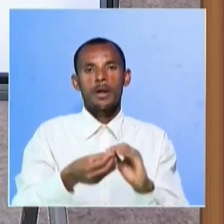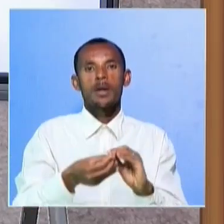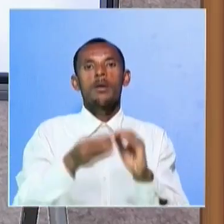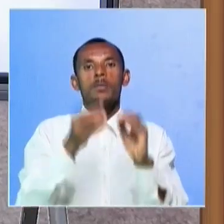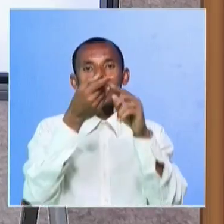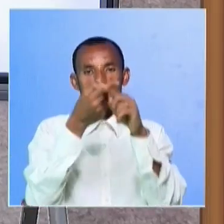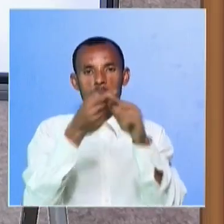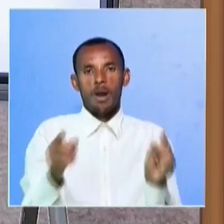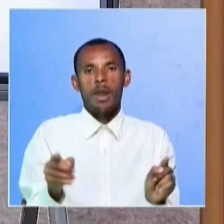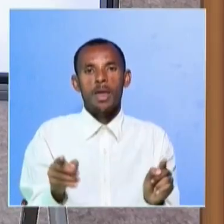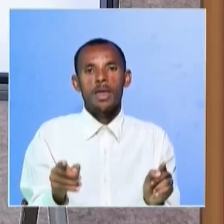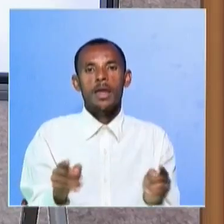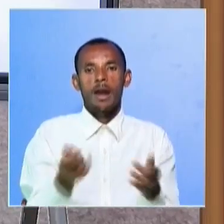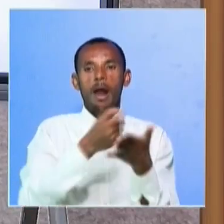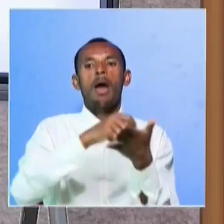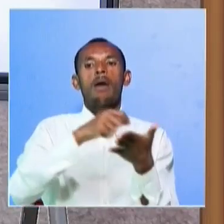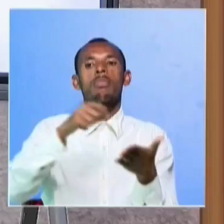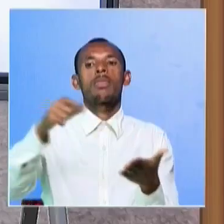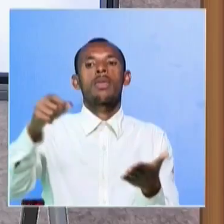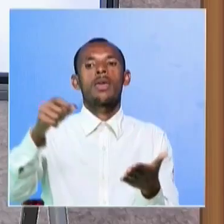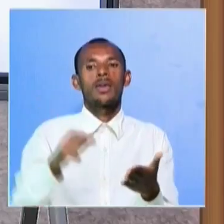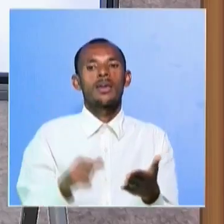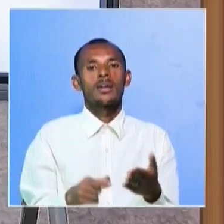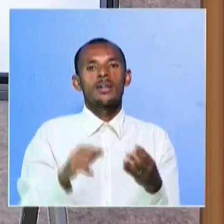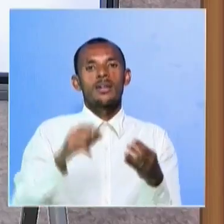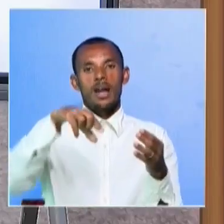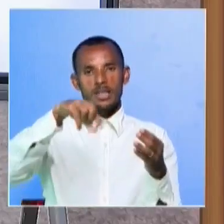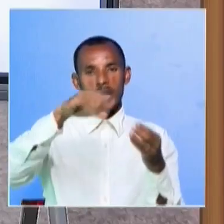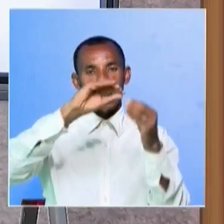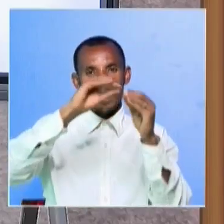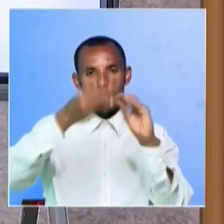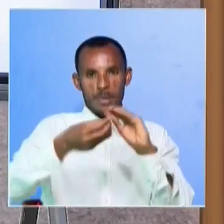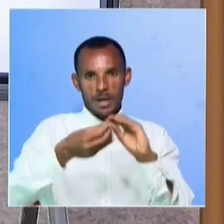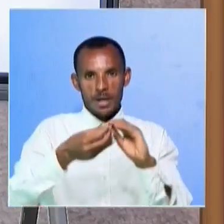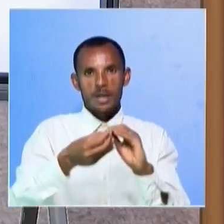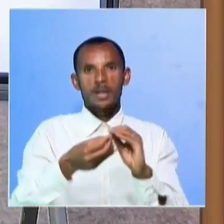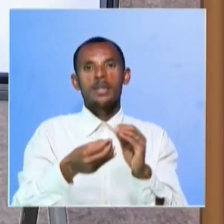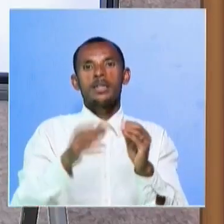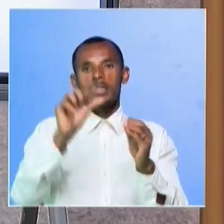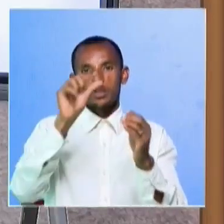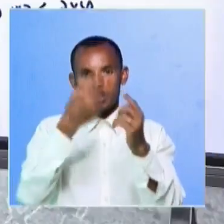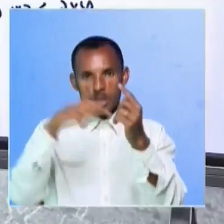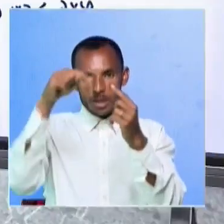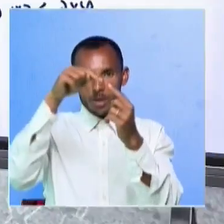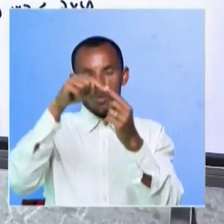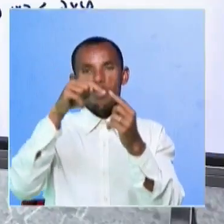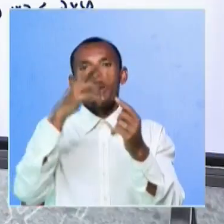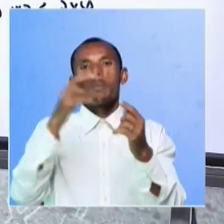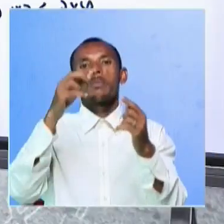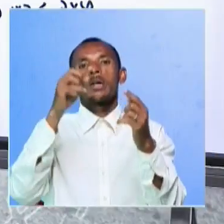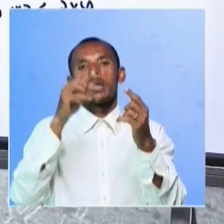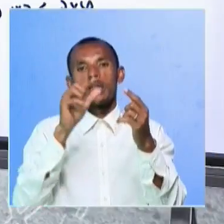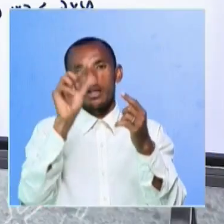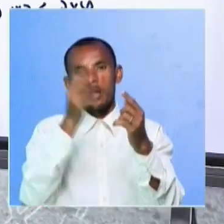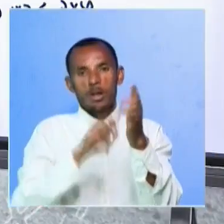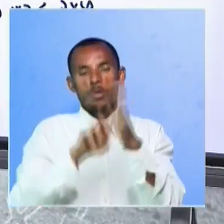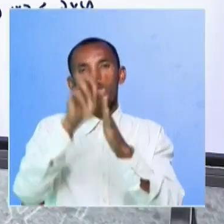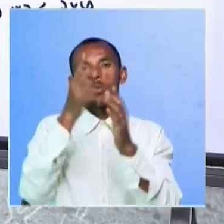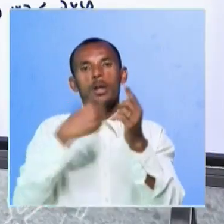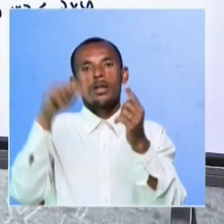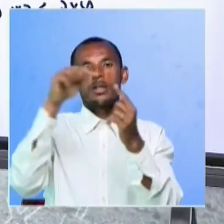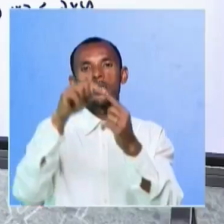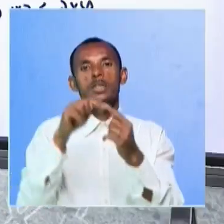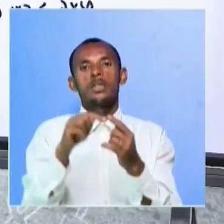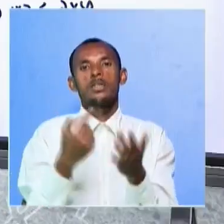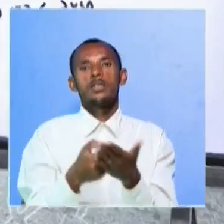Particularly writing a certain rational numbers in ascending order and in descending order. This is our next